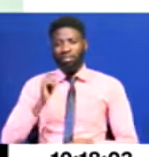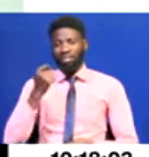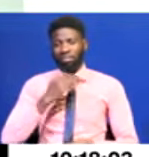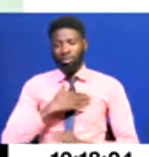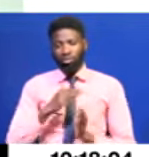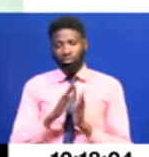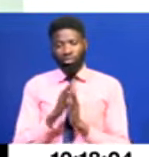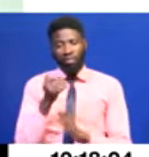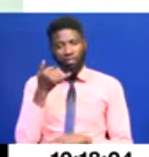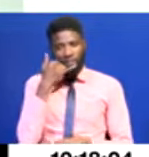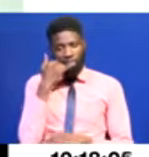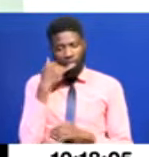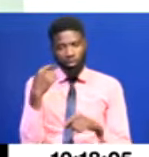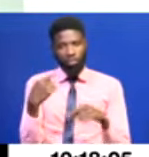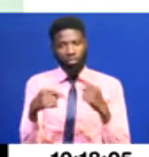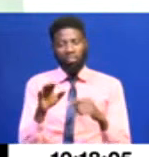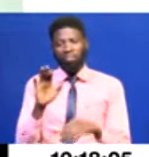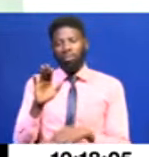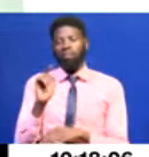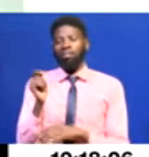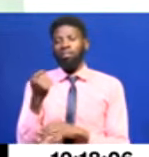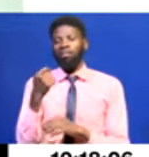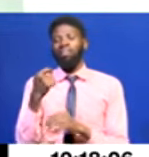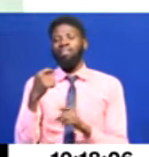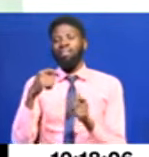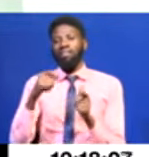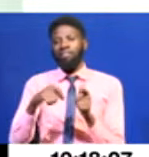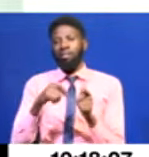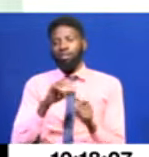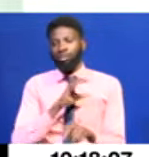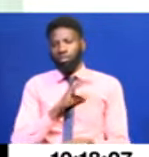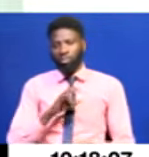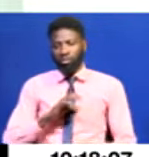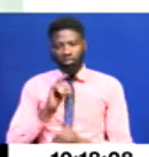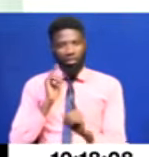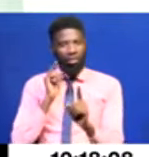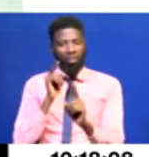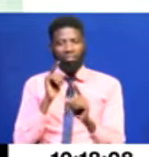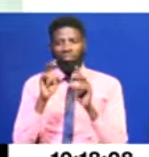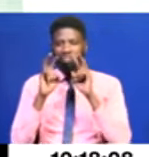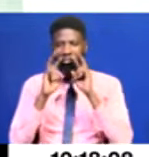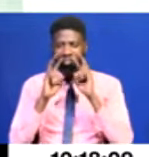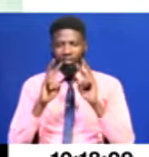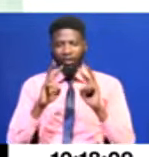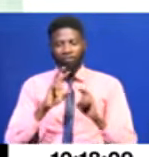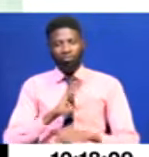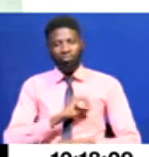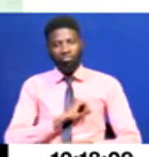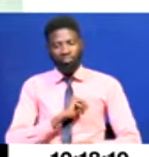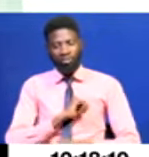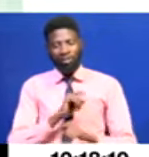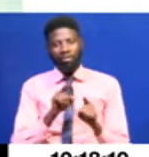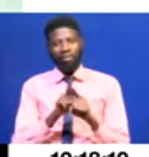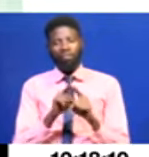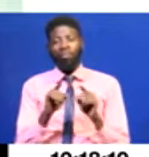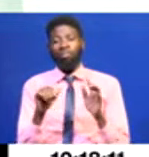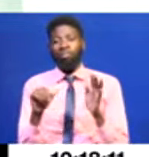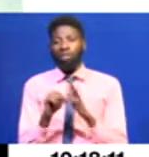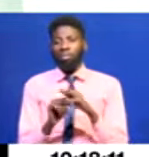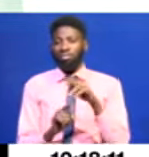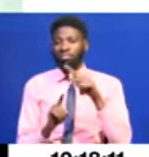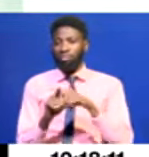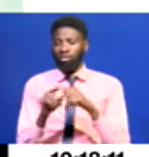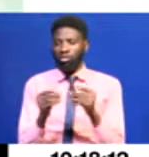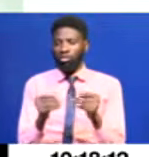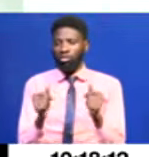competition was organized by the Kenya Film Commission with the objective of promoting peace, tolerance, and conflict resolution. Her film,